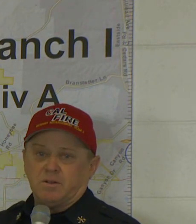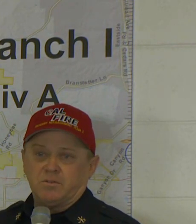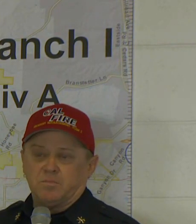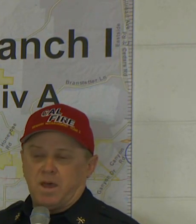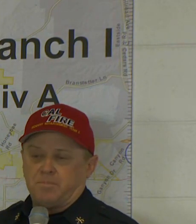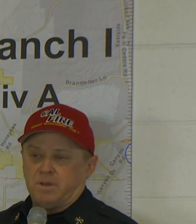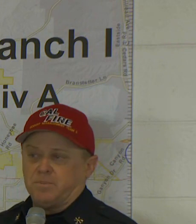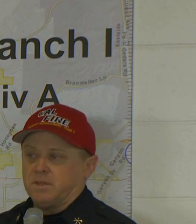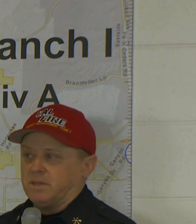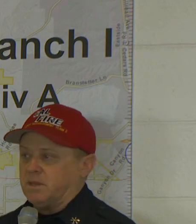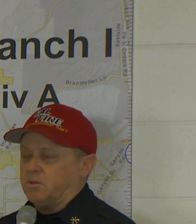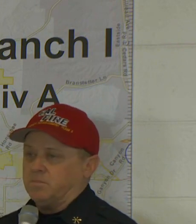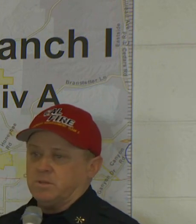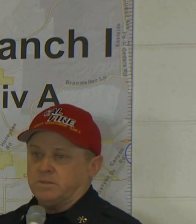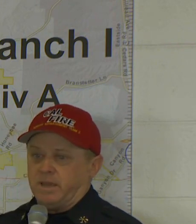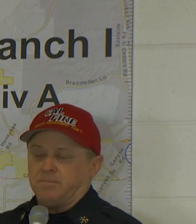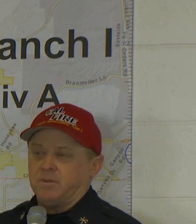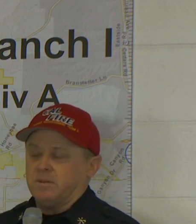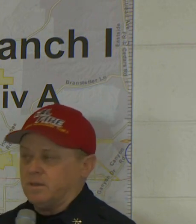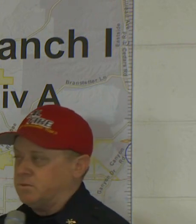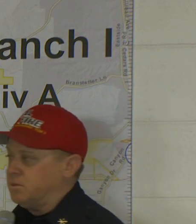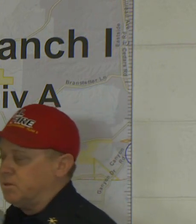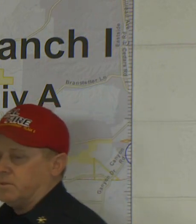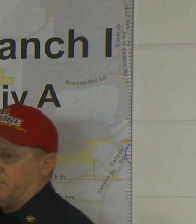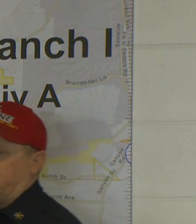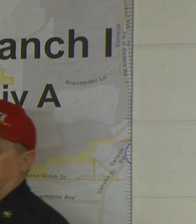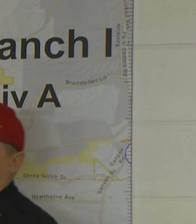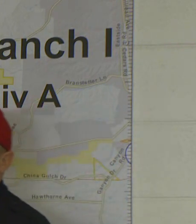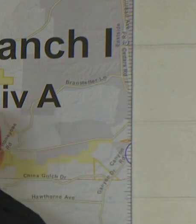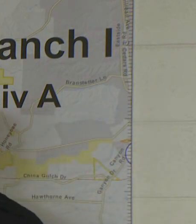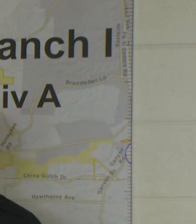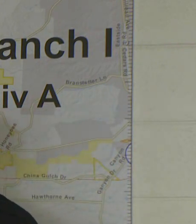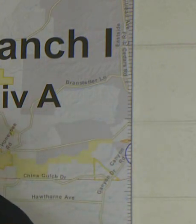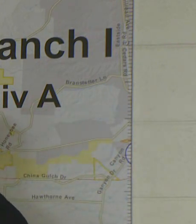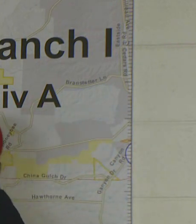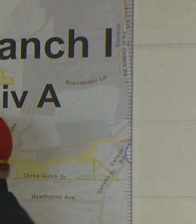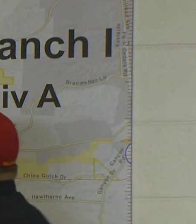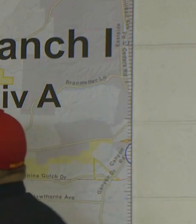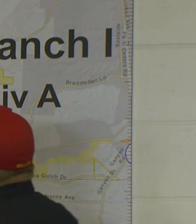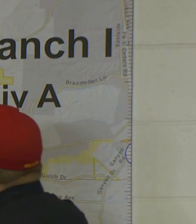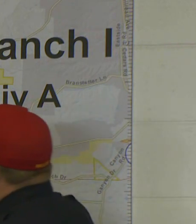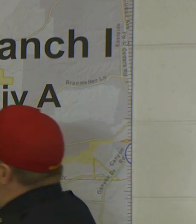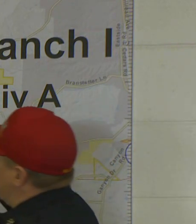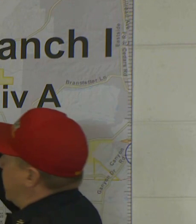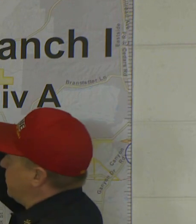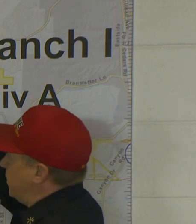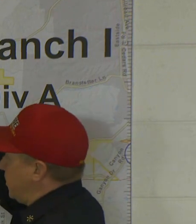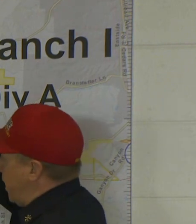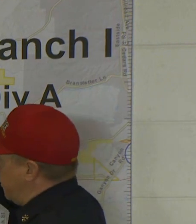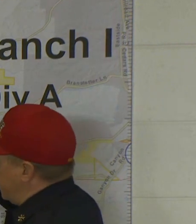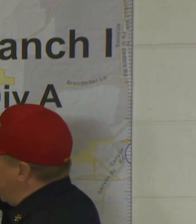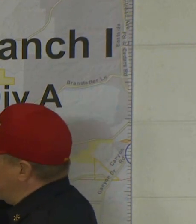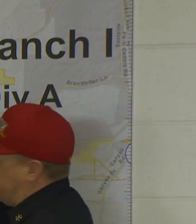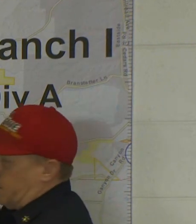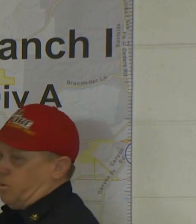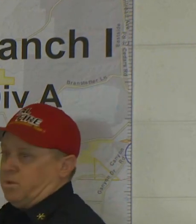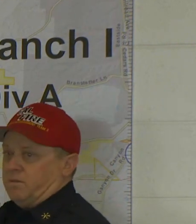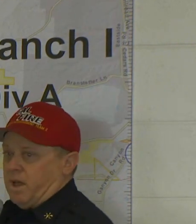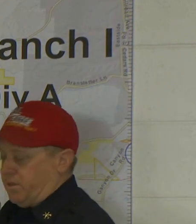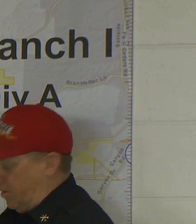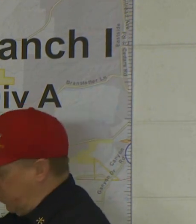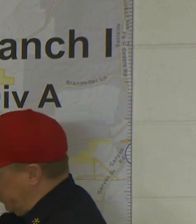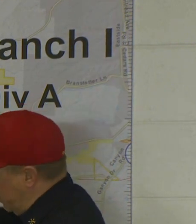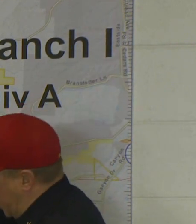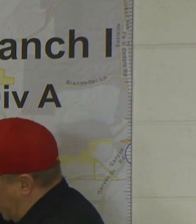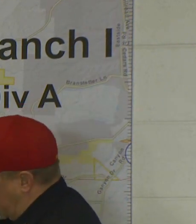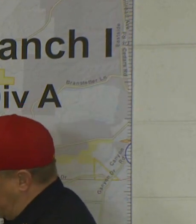engaged in there doing mop-up and continuing to build depth to ensure that fire stays where it does. Moving south out of Division Alpha down into the community